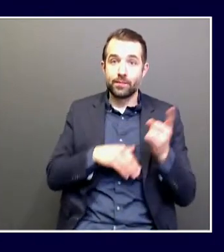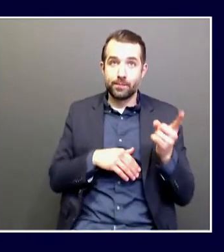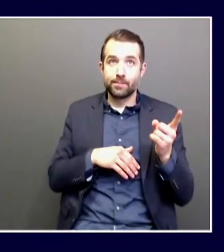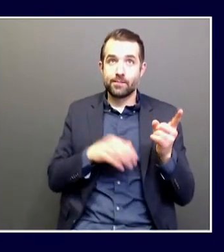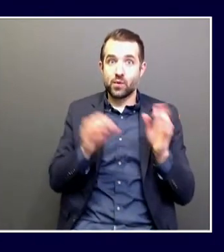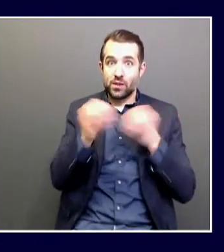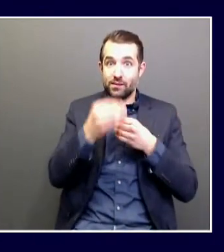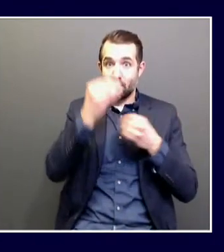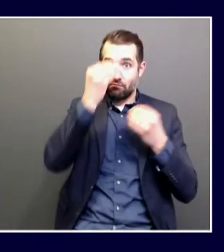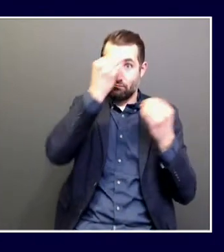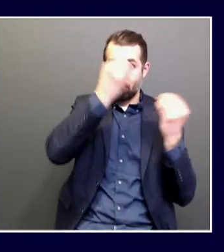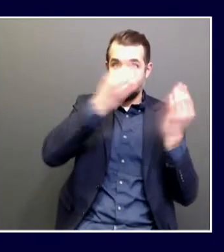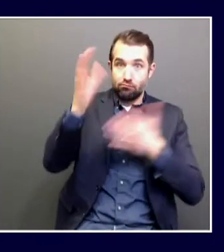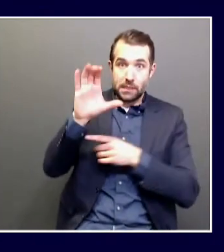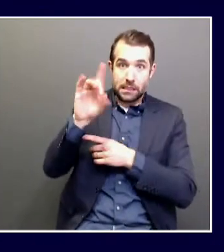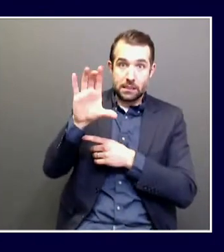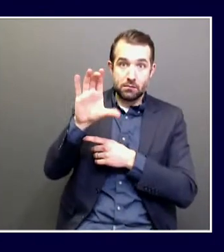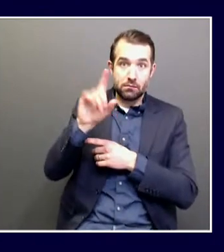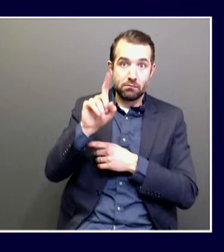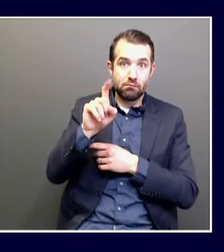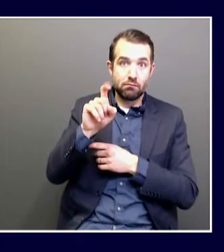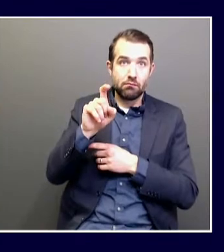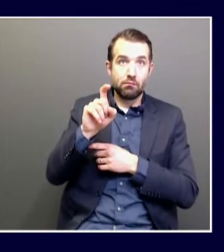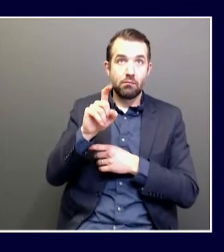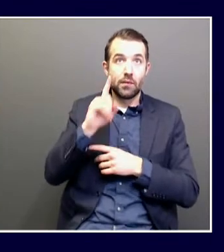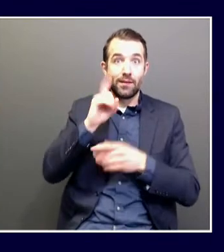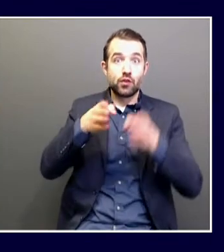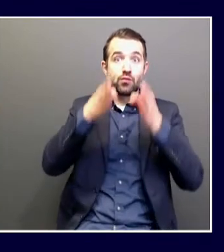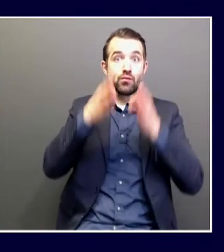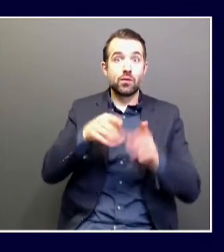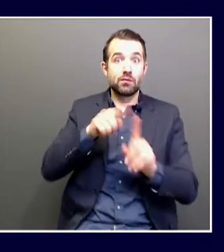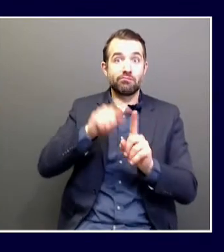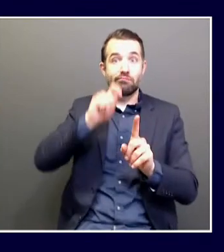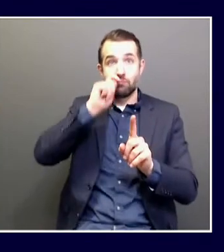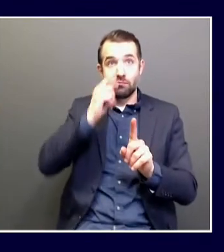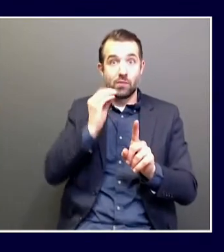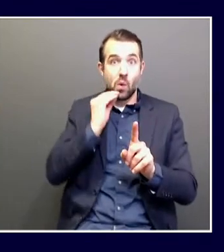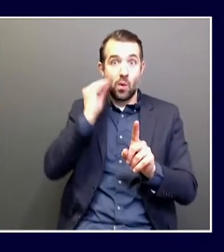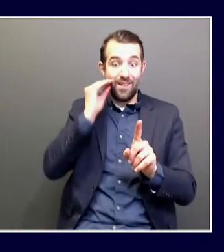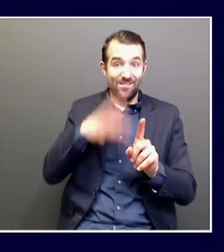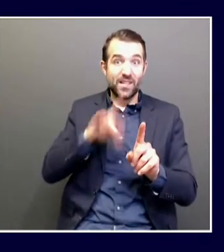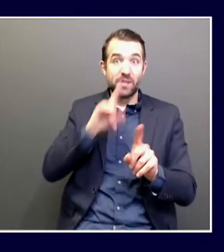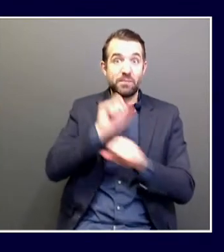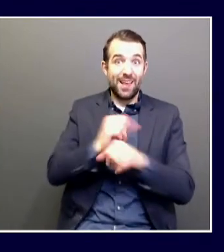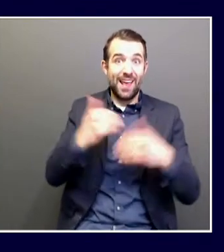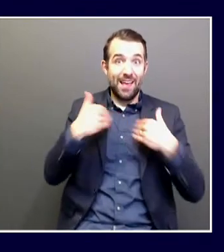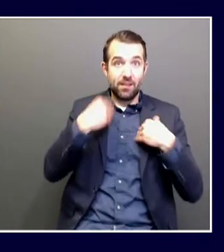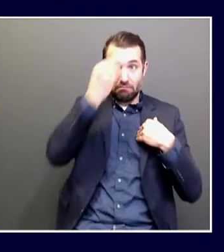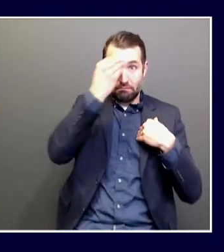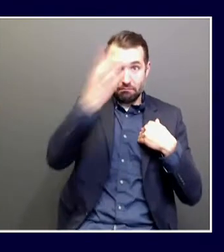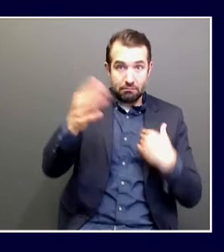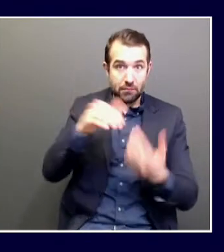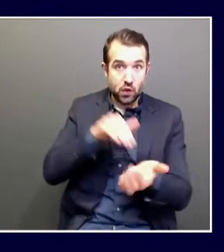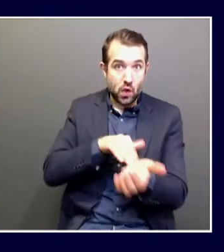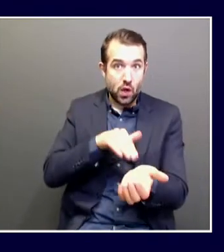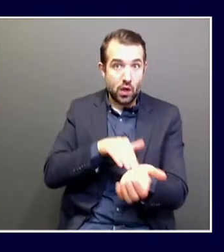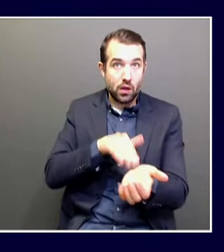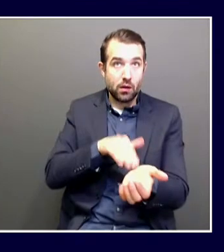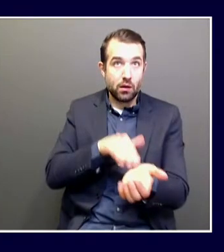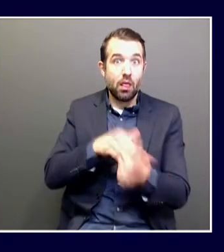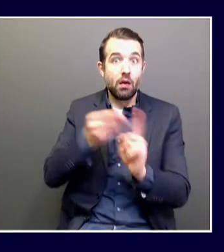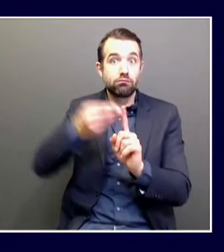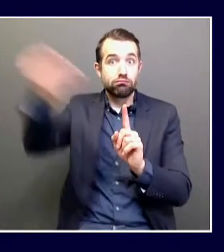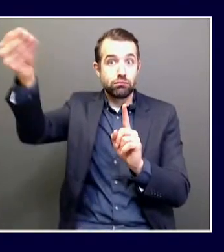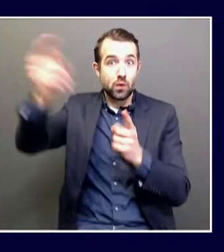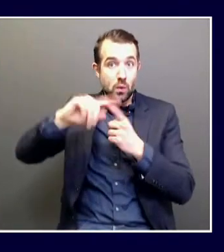if someone is tested at home and lets their PCP know? So COVID-19 remains a reportable condition by those who are